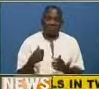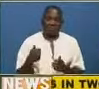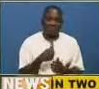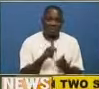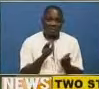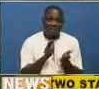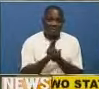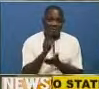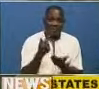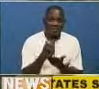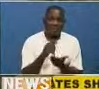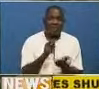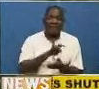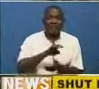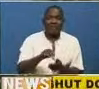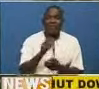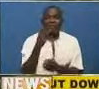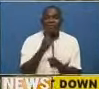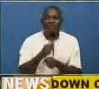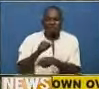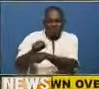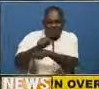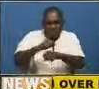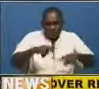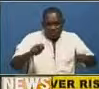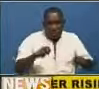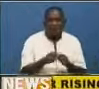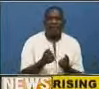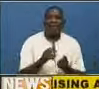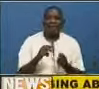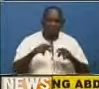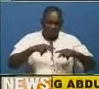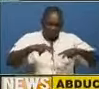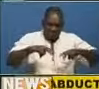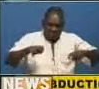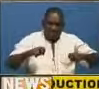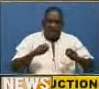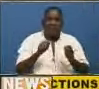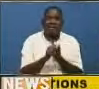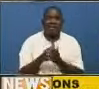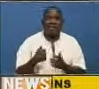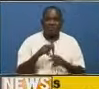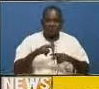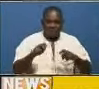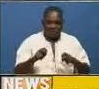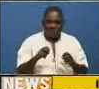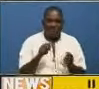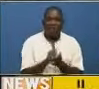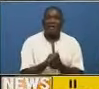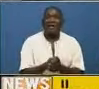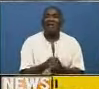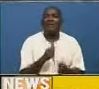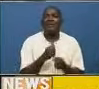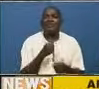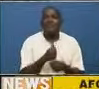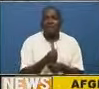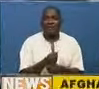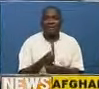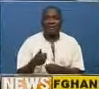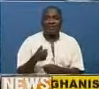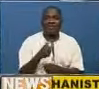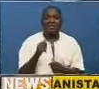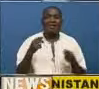far over the past 5 years. The aggregate of our research that we have done is what has culminated in this